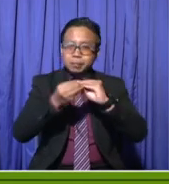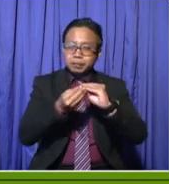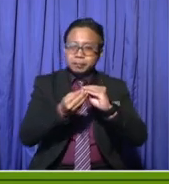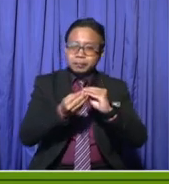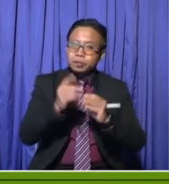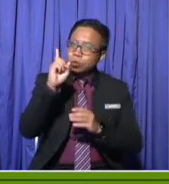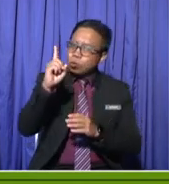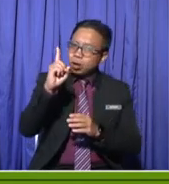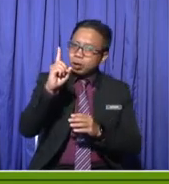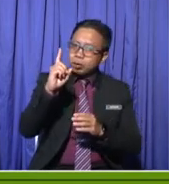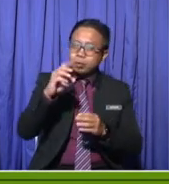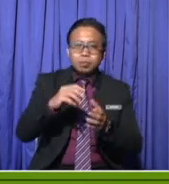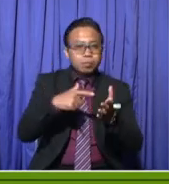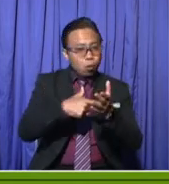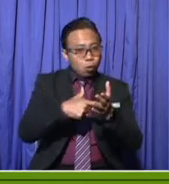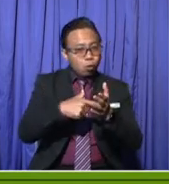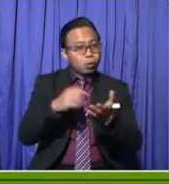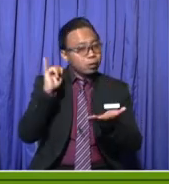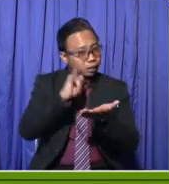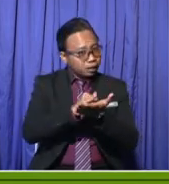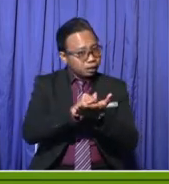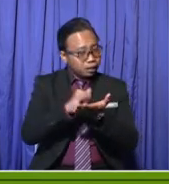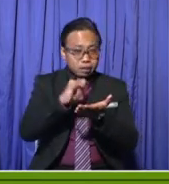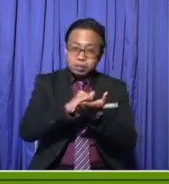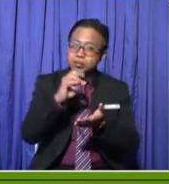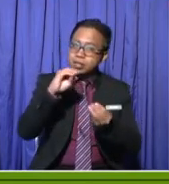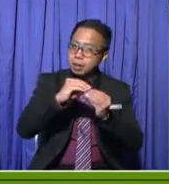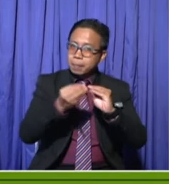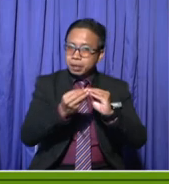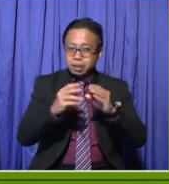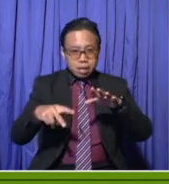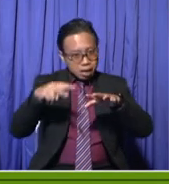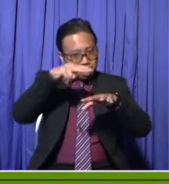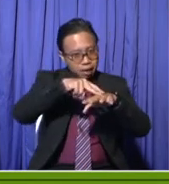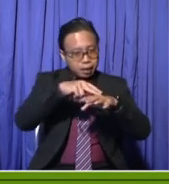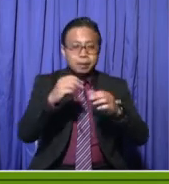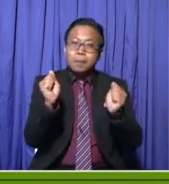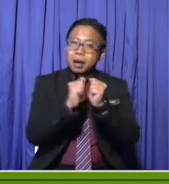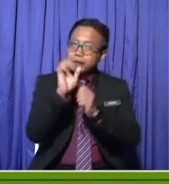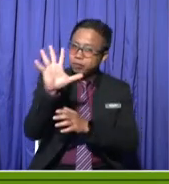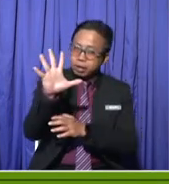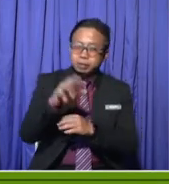One more thing, these numbers are ascending by 5.